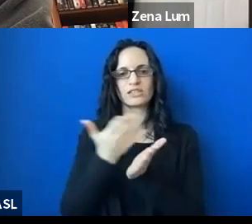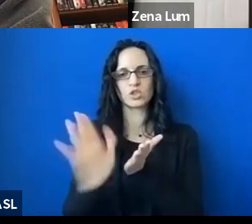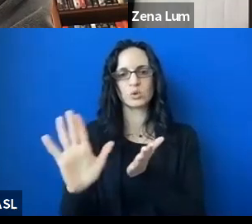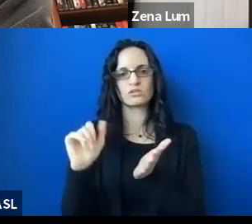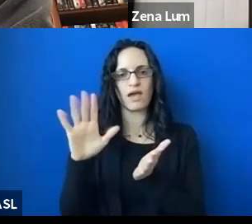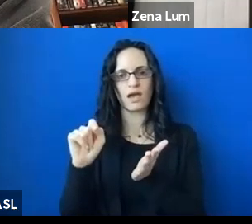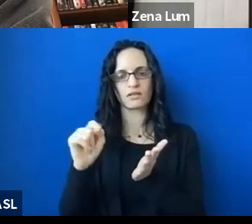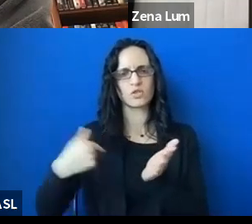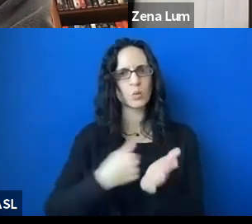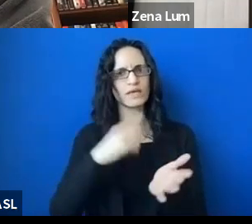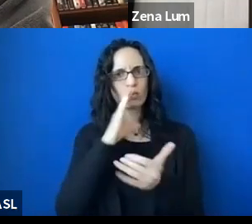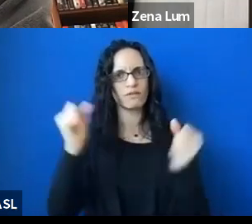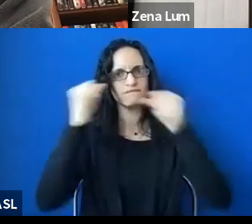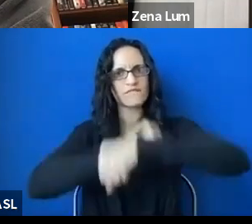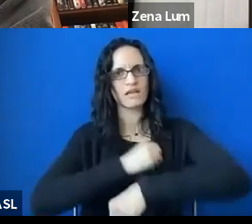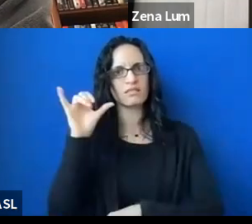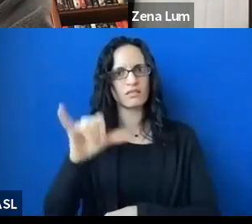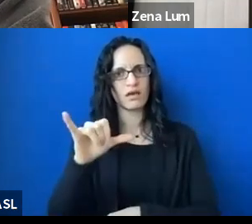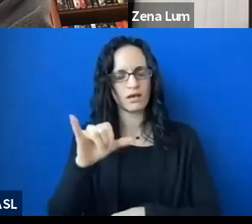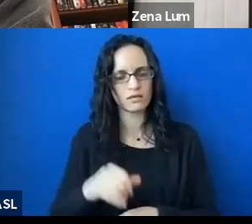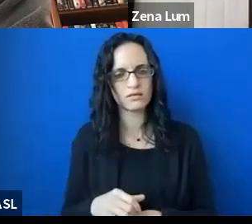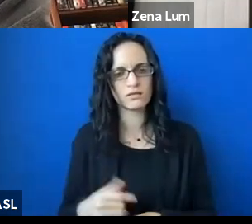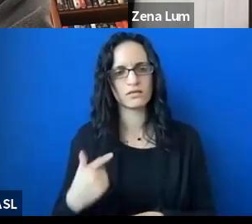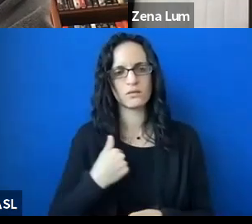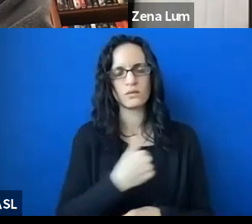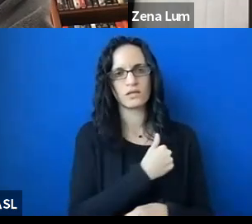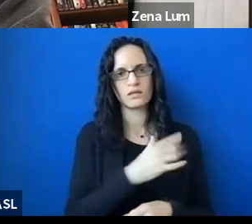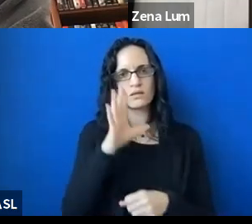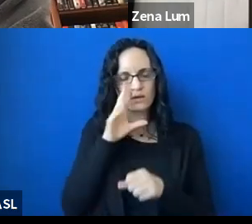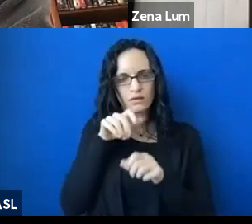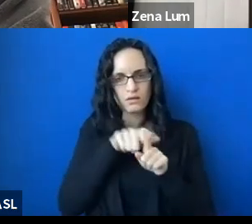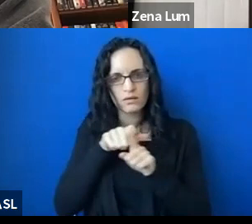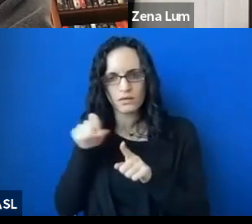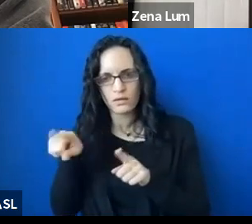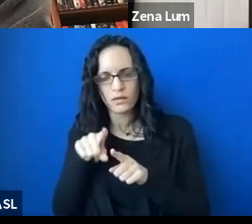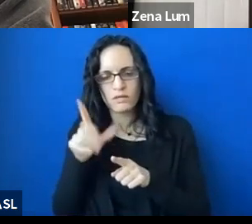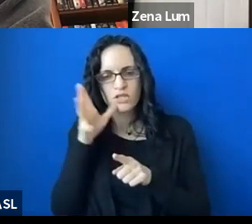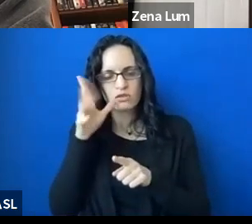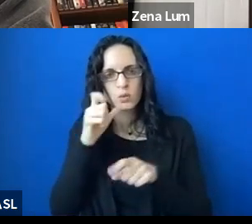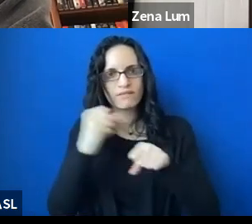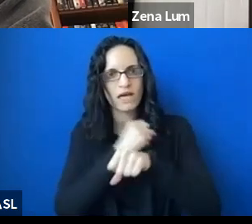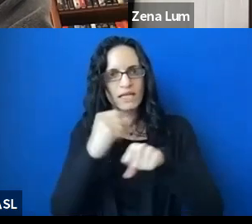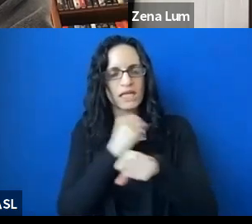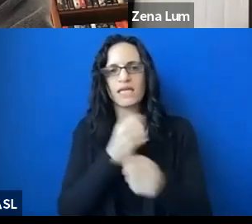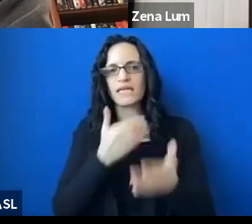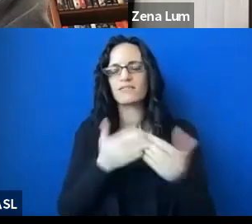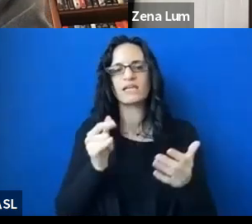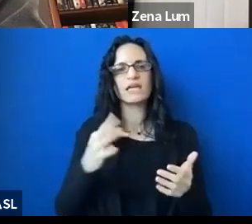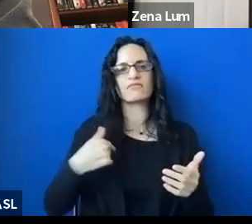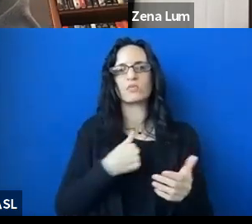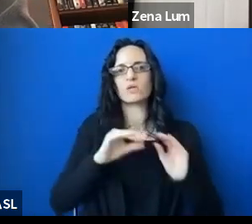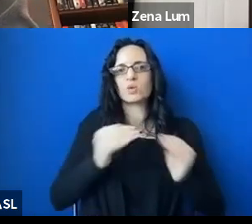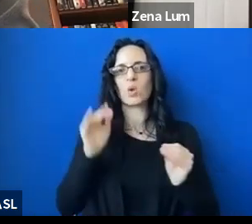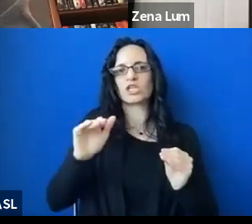We will fund the parents who are fighting this, even if we don't have a child trying to get